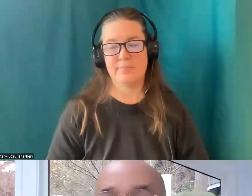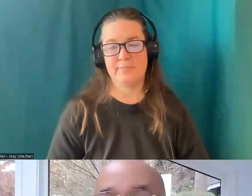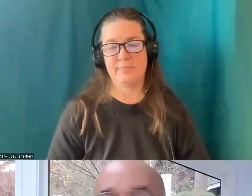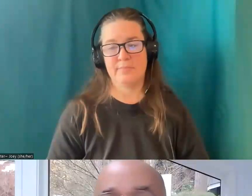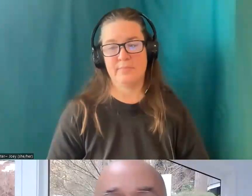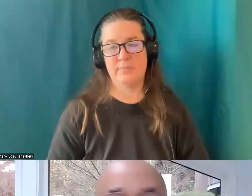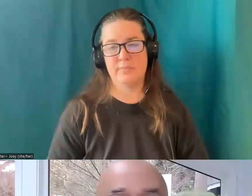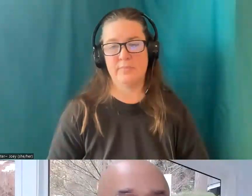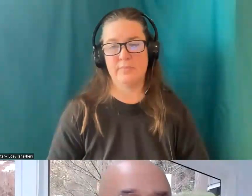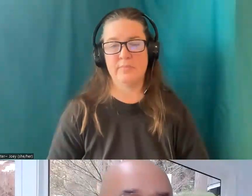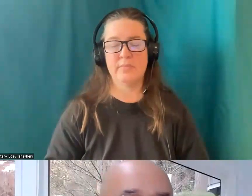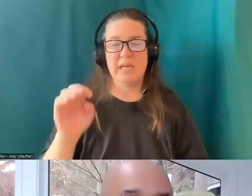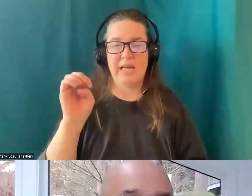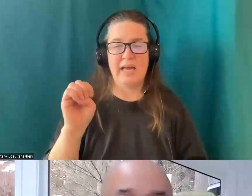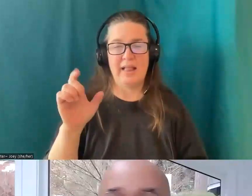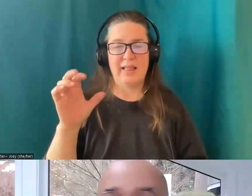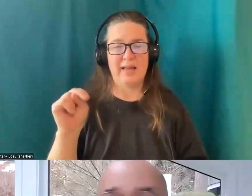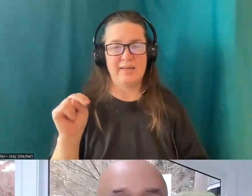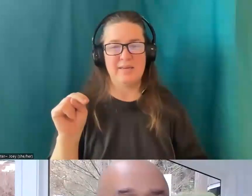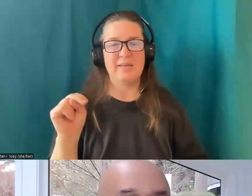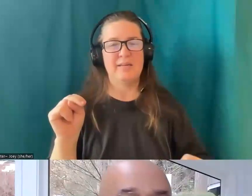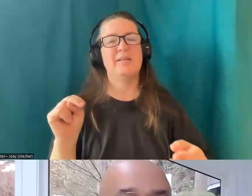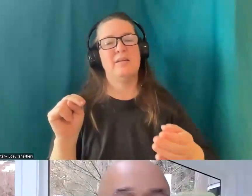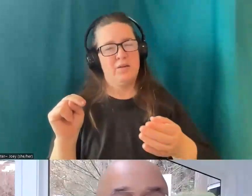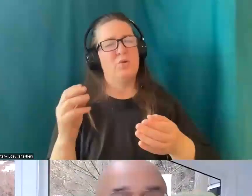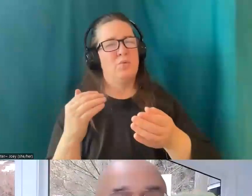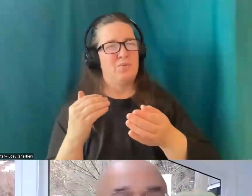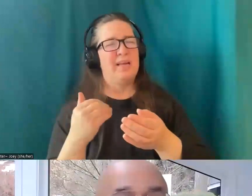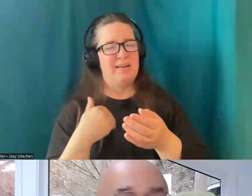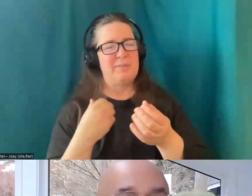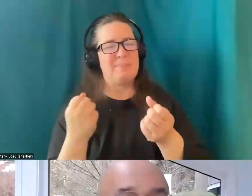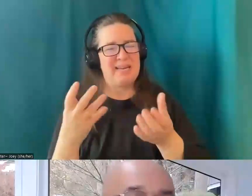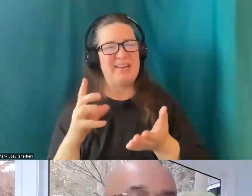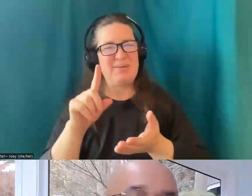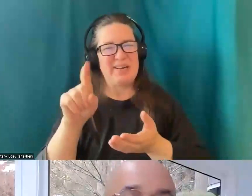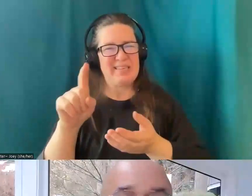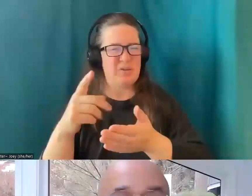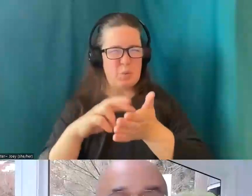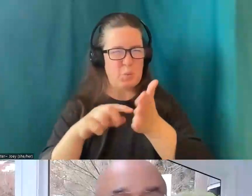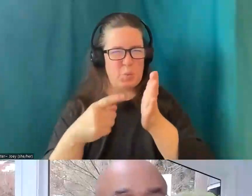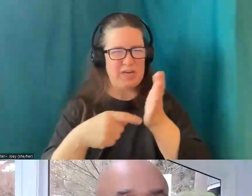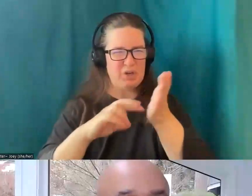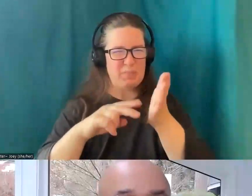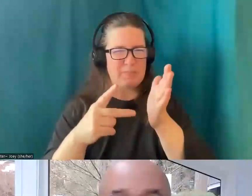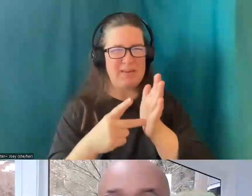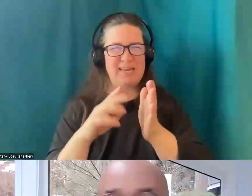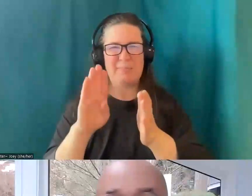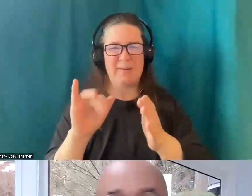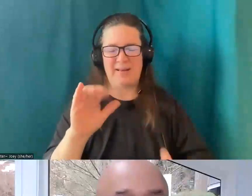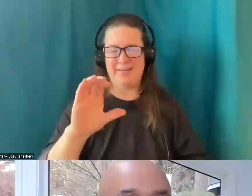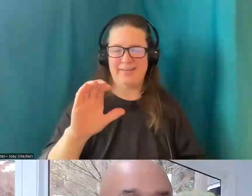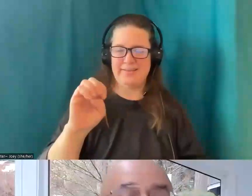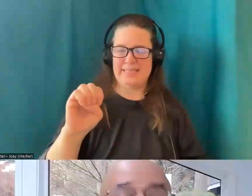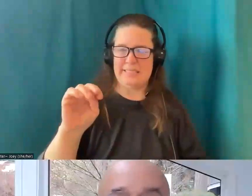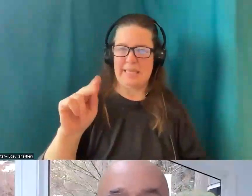I see we have a lot of questions about what do you mean by centered, and the questions where we ask, do you center certain